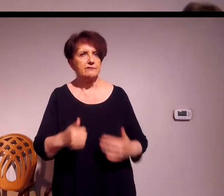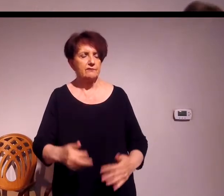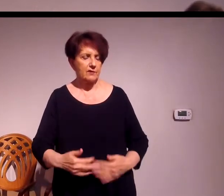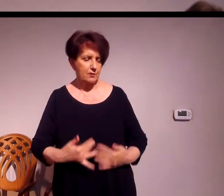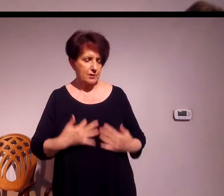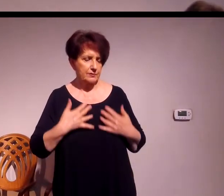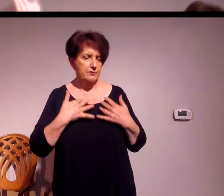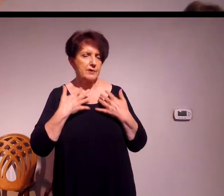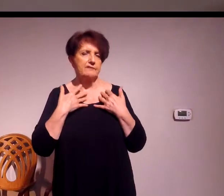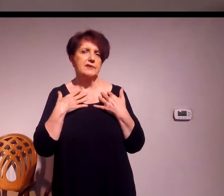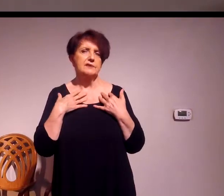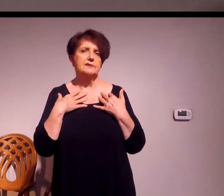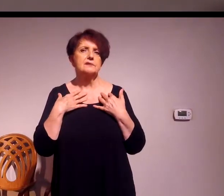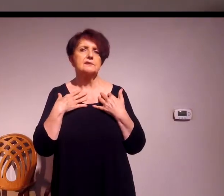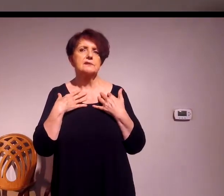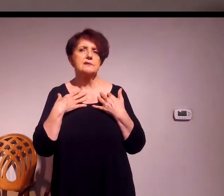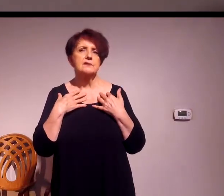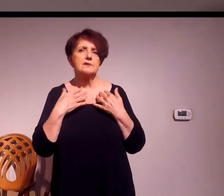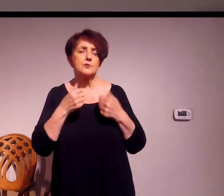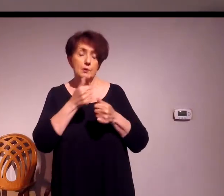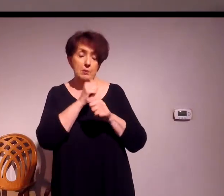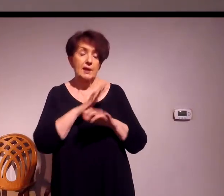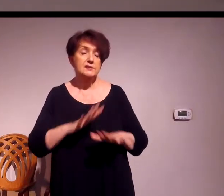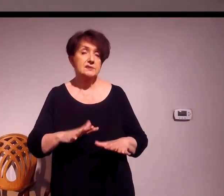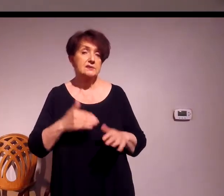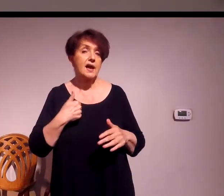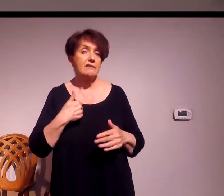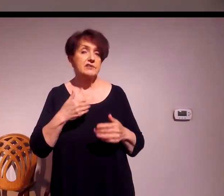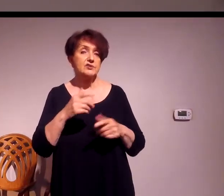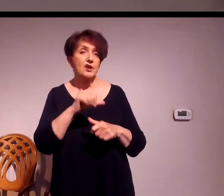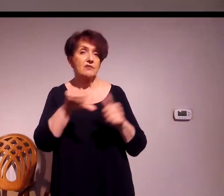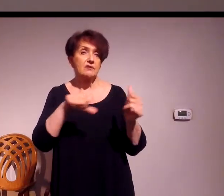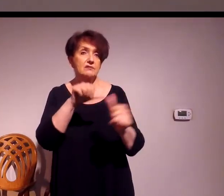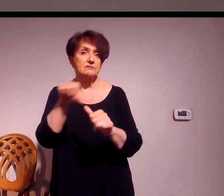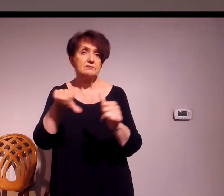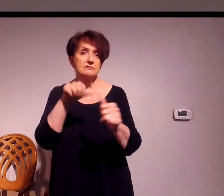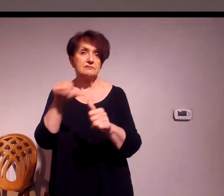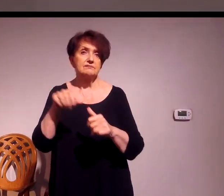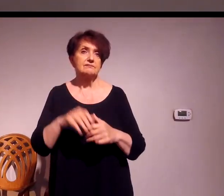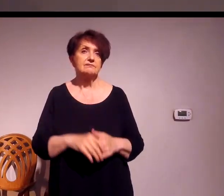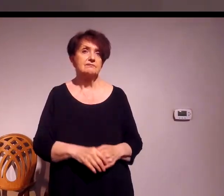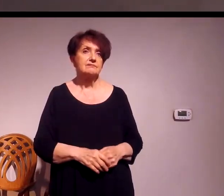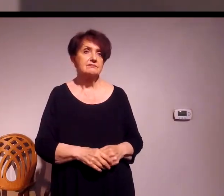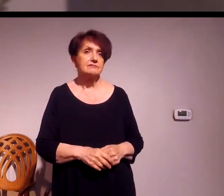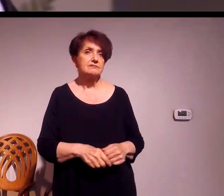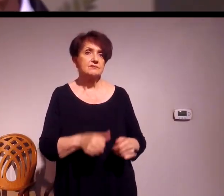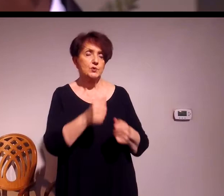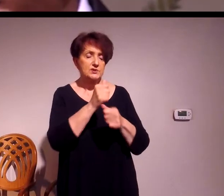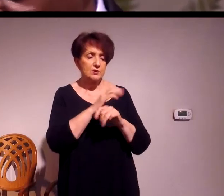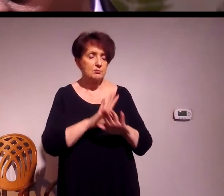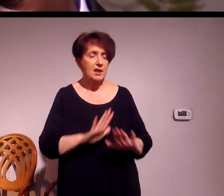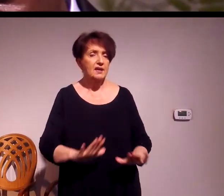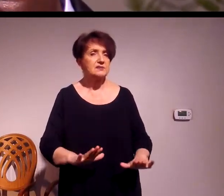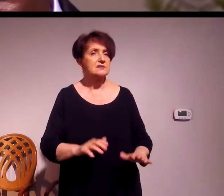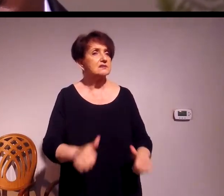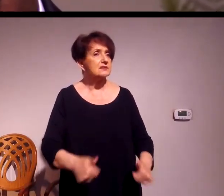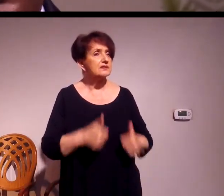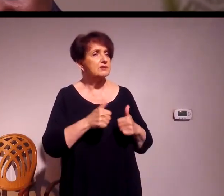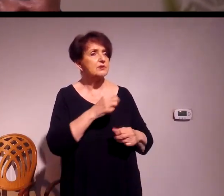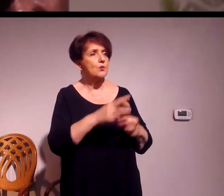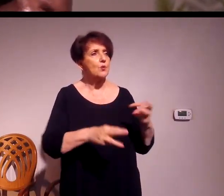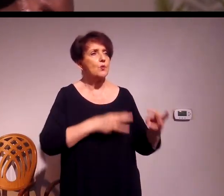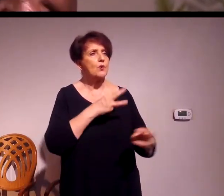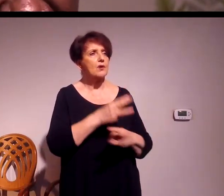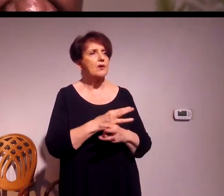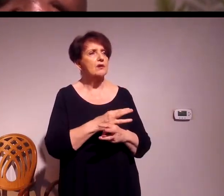So blessed to have each other. so blessed to live in this world that we